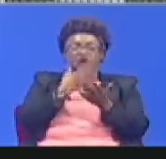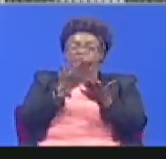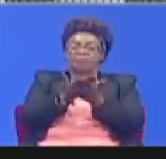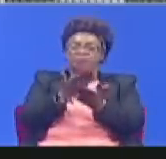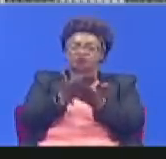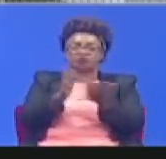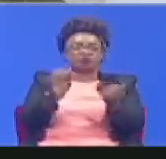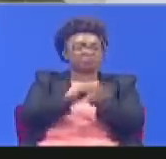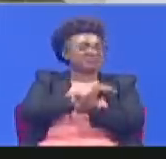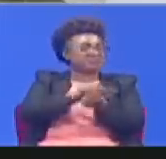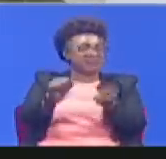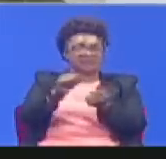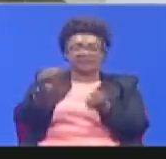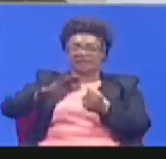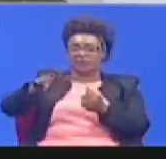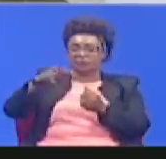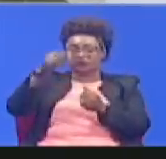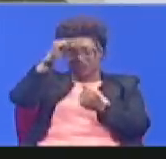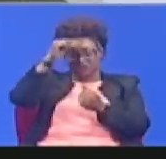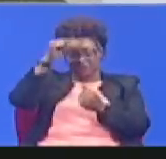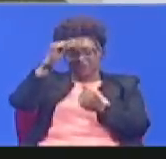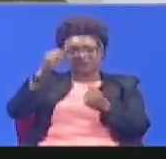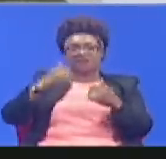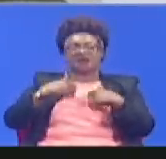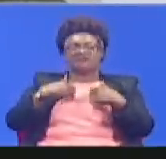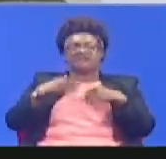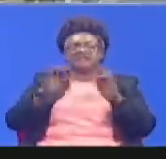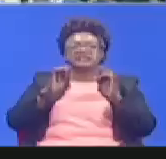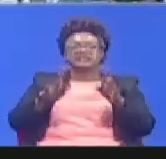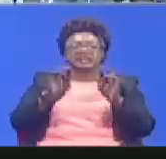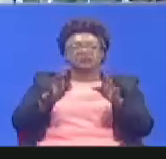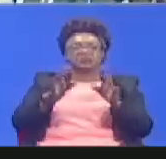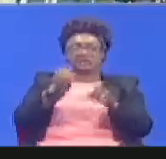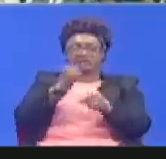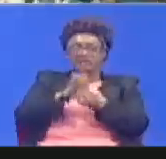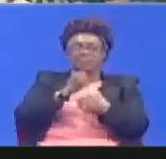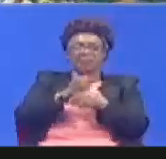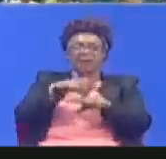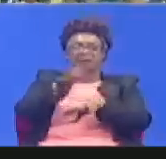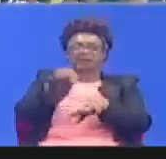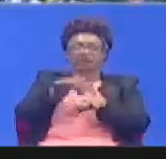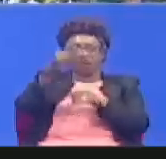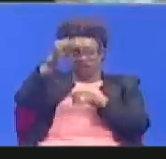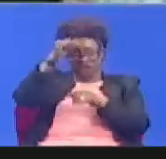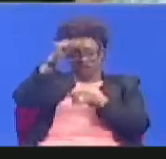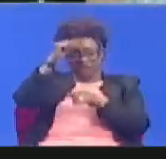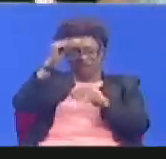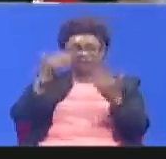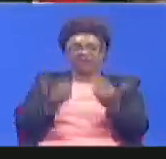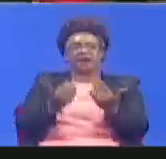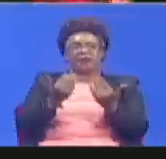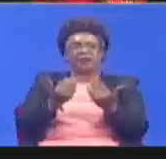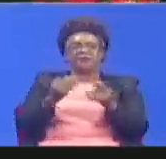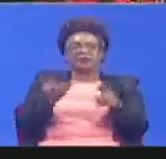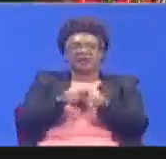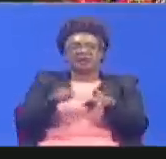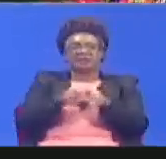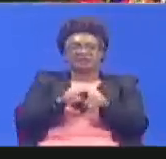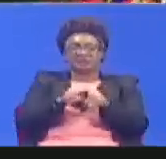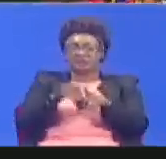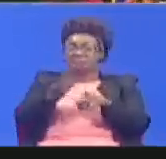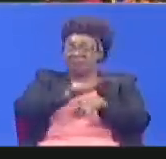the county government of Nairobi and have the city county run by the national government have been mooted, but as the powers that